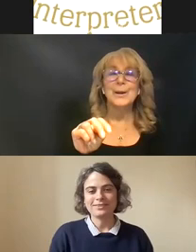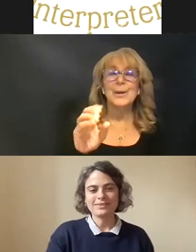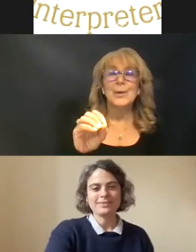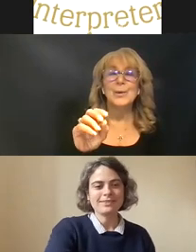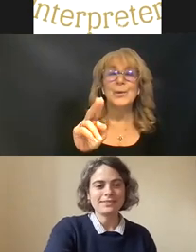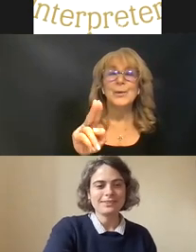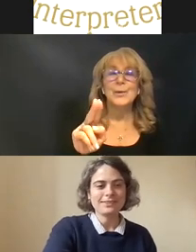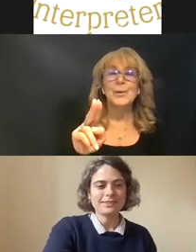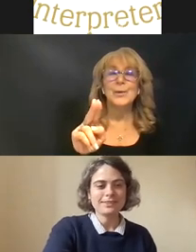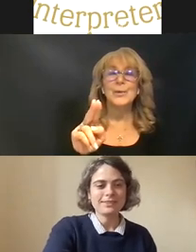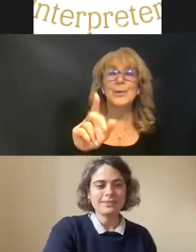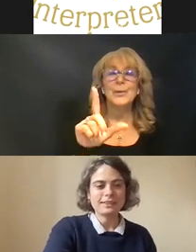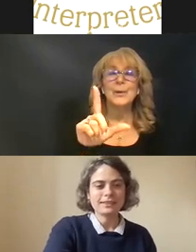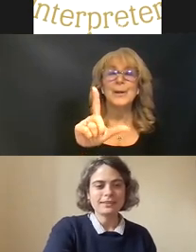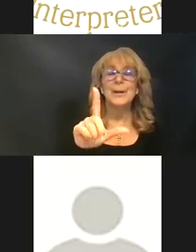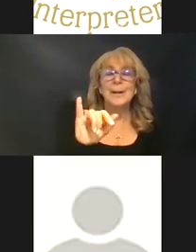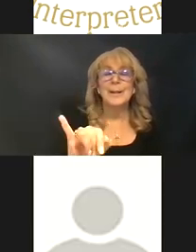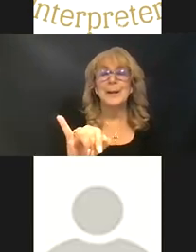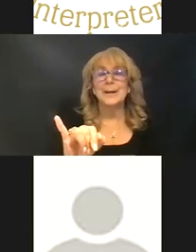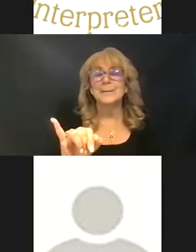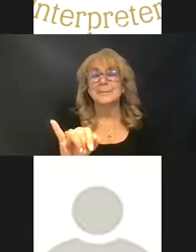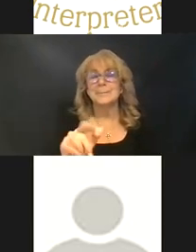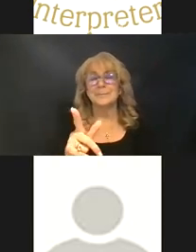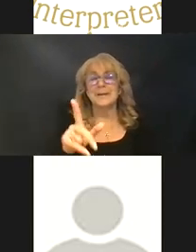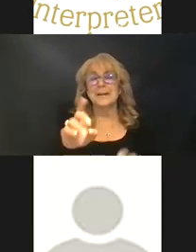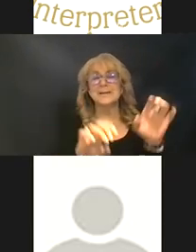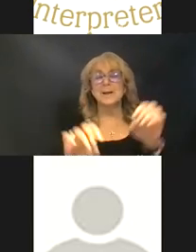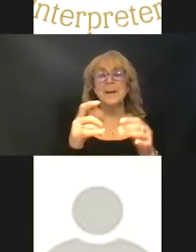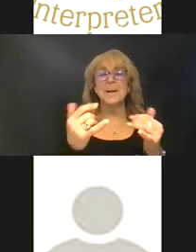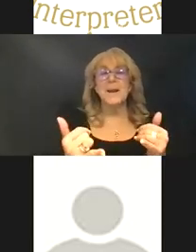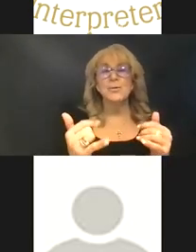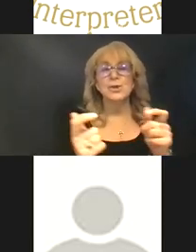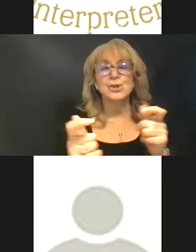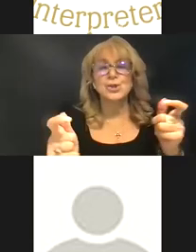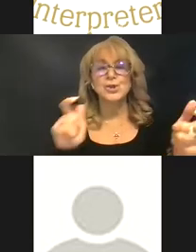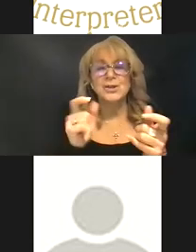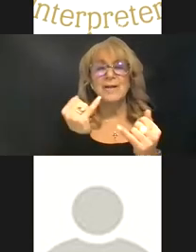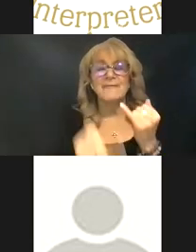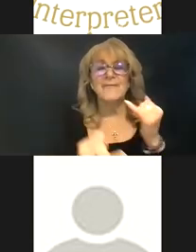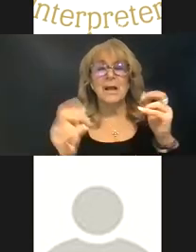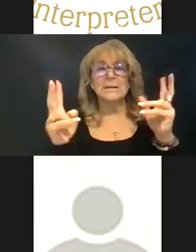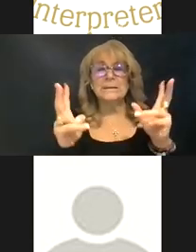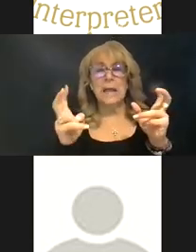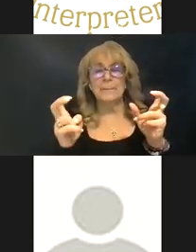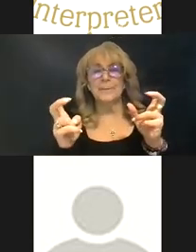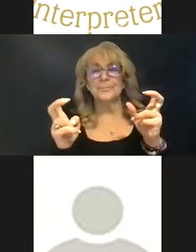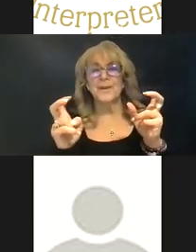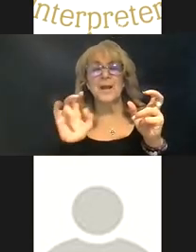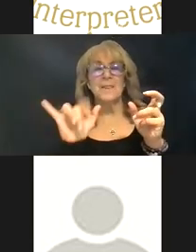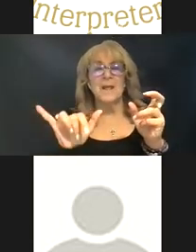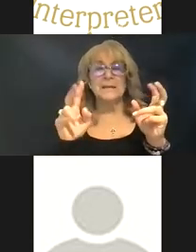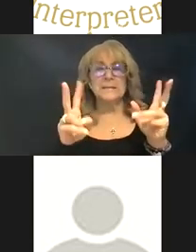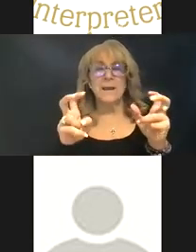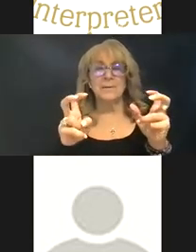you, Camille. So at this point now we're going to change to our final topic, which is the topic of